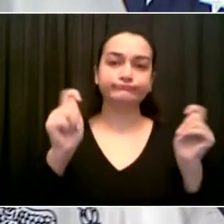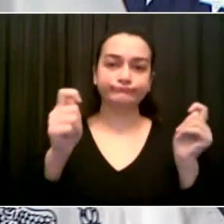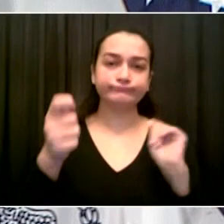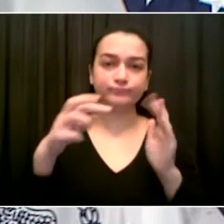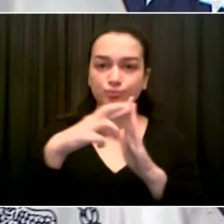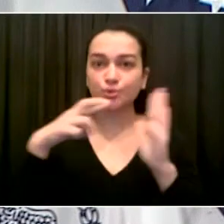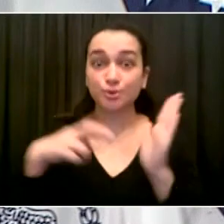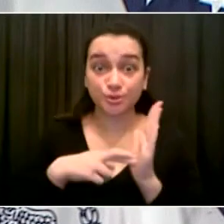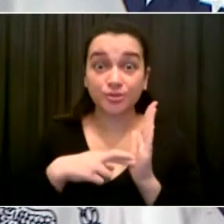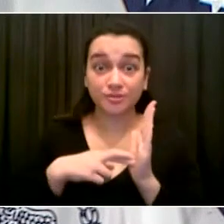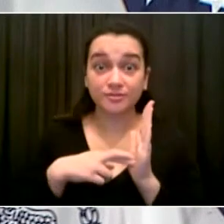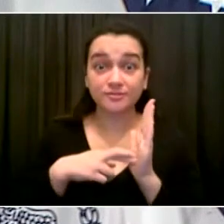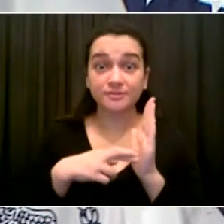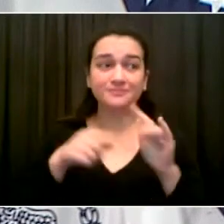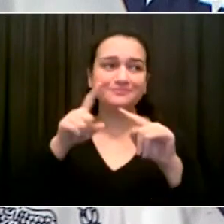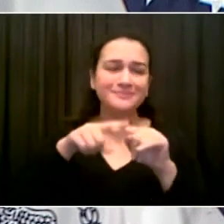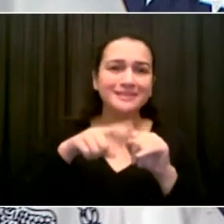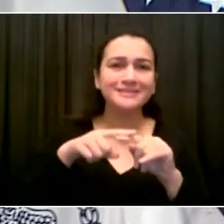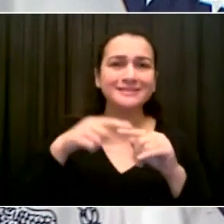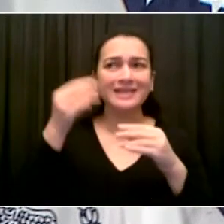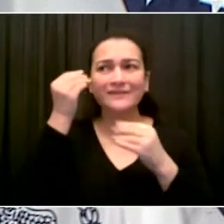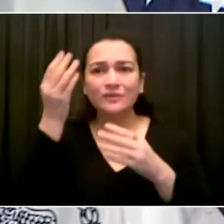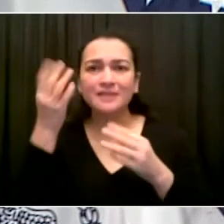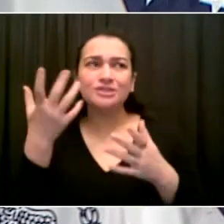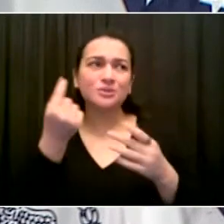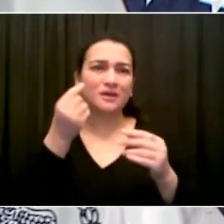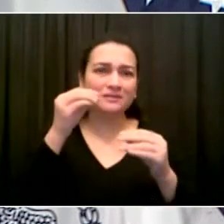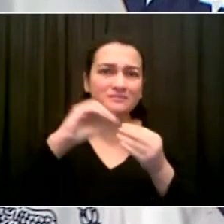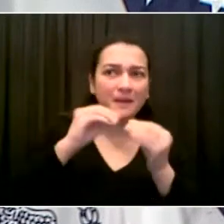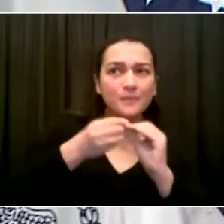we can relax some of those rules further.